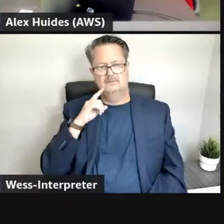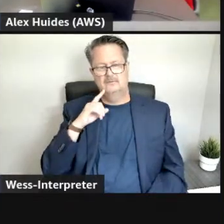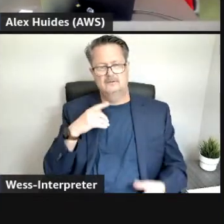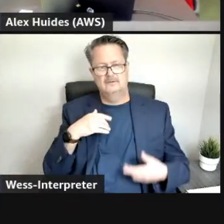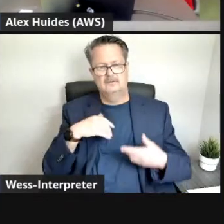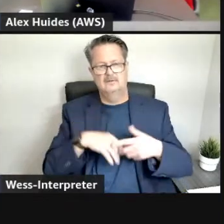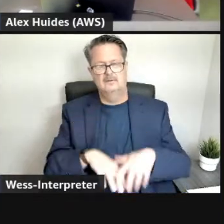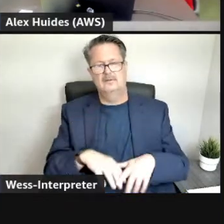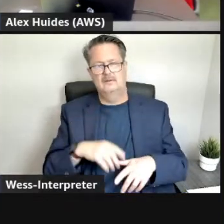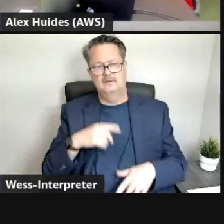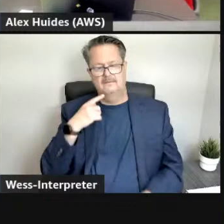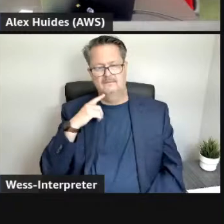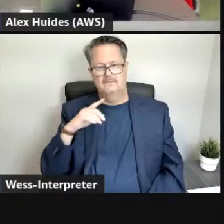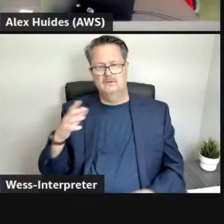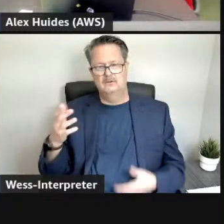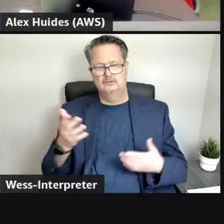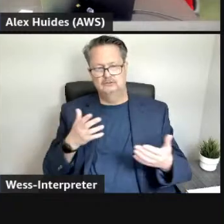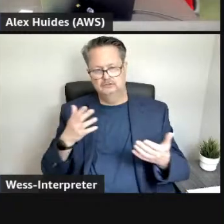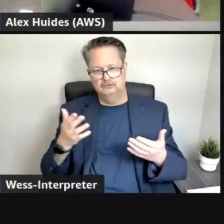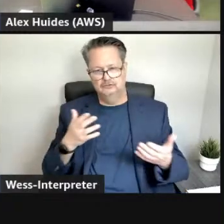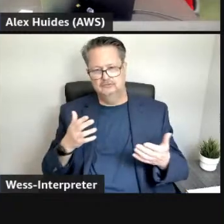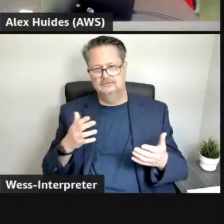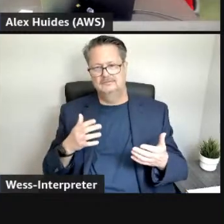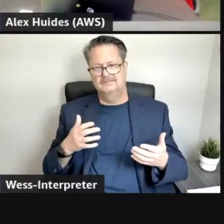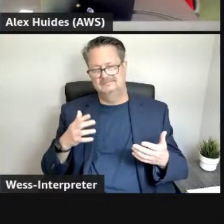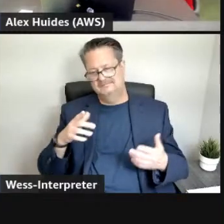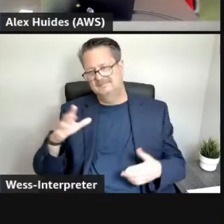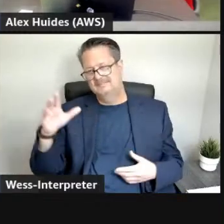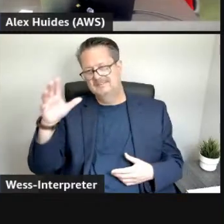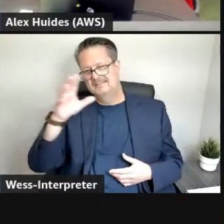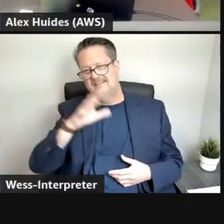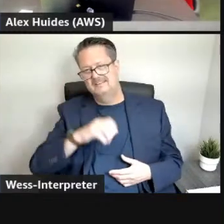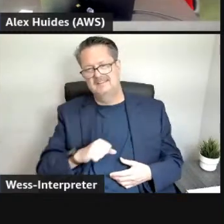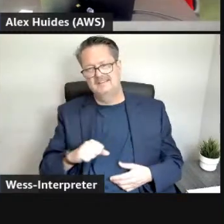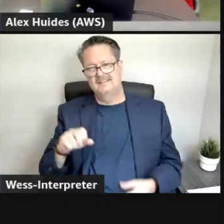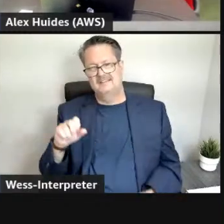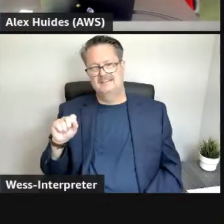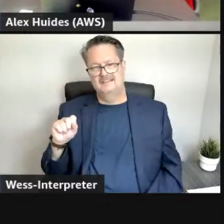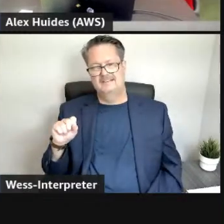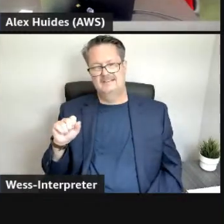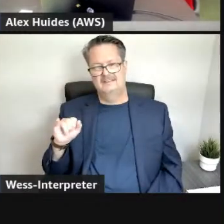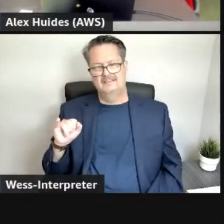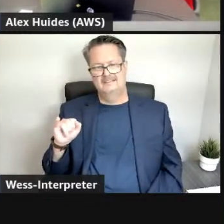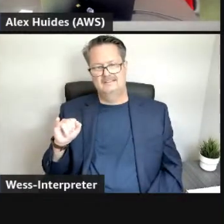service meshes, well, you guessed it, the cycle proxy management is